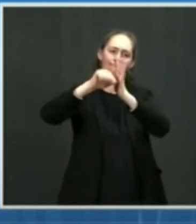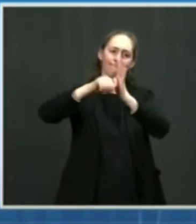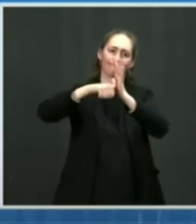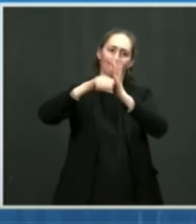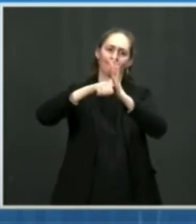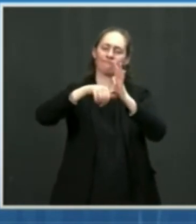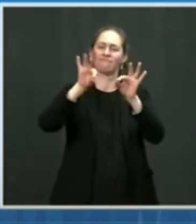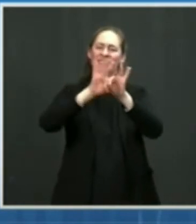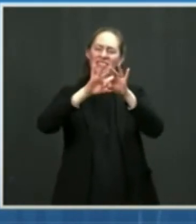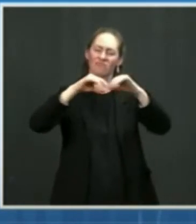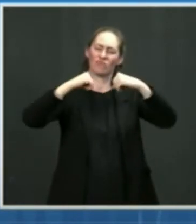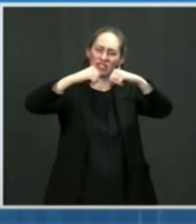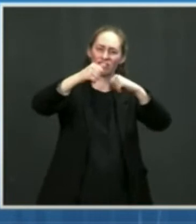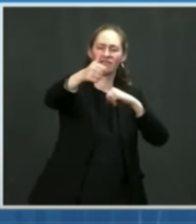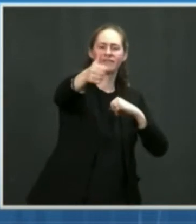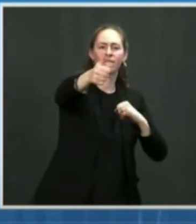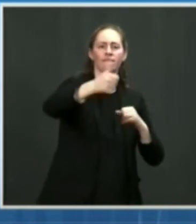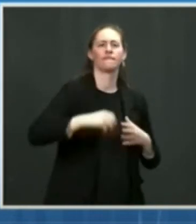question.